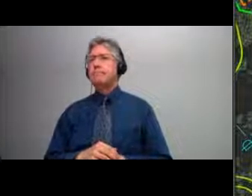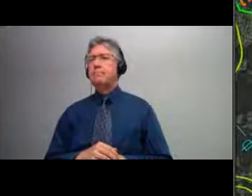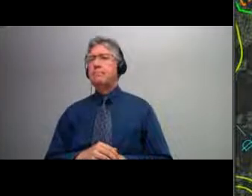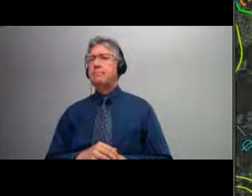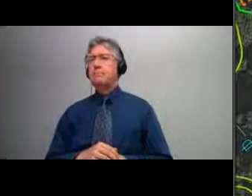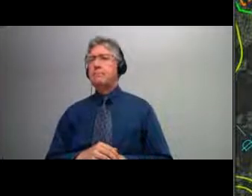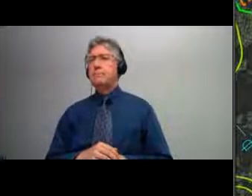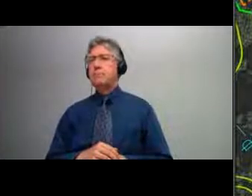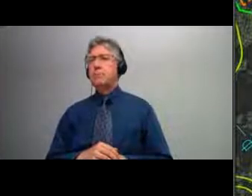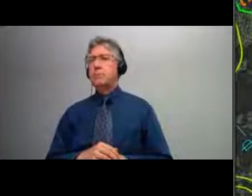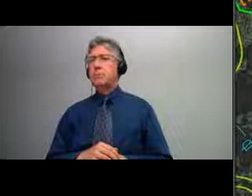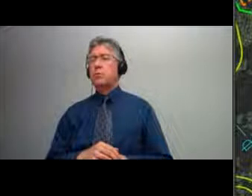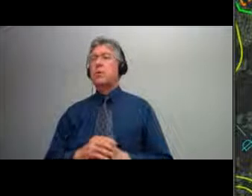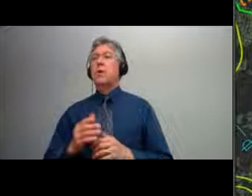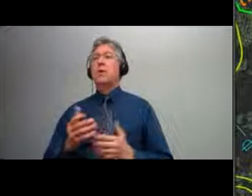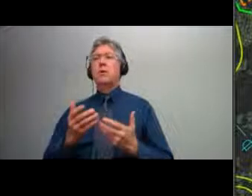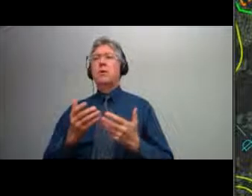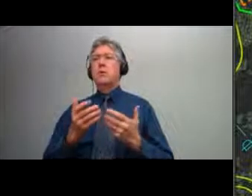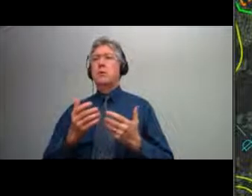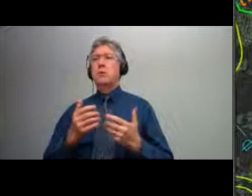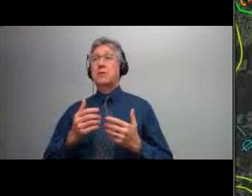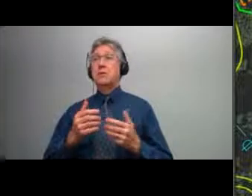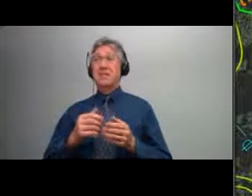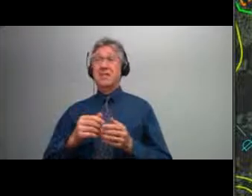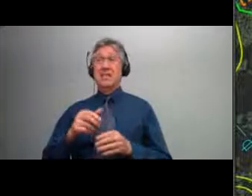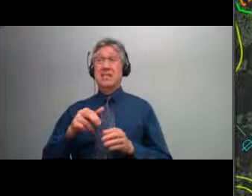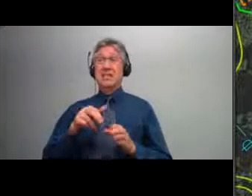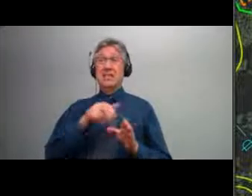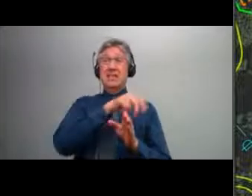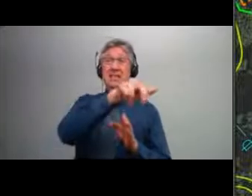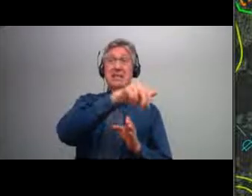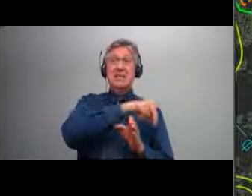to prevent people from crossing mid-block.